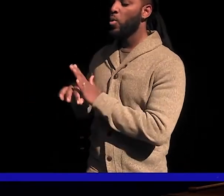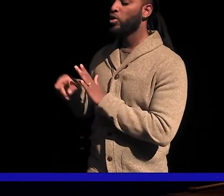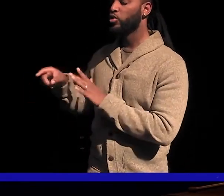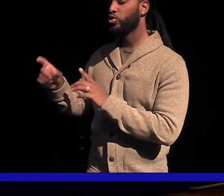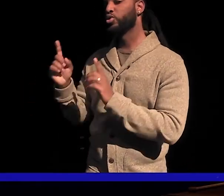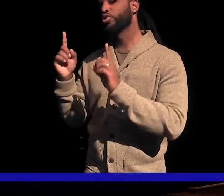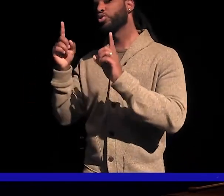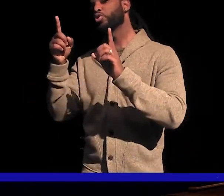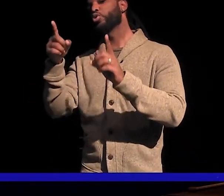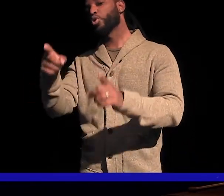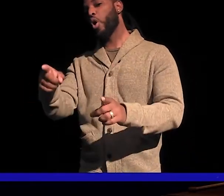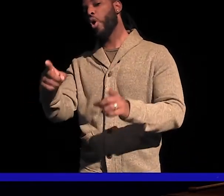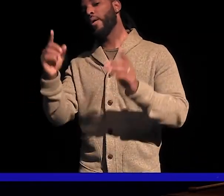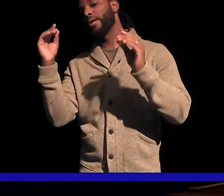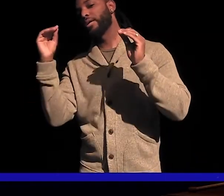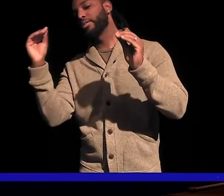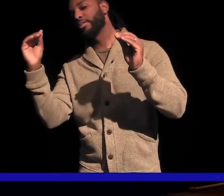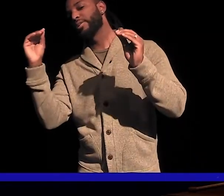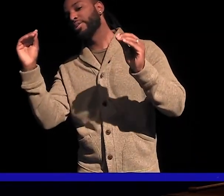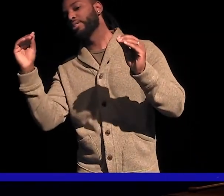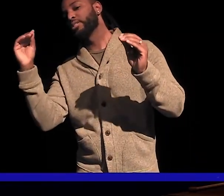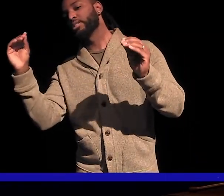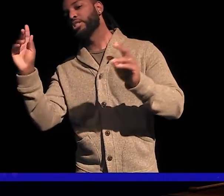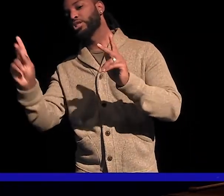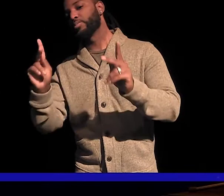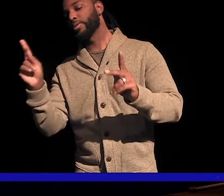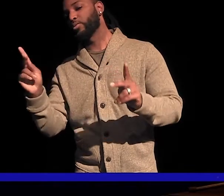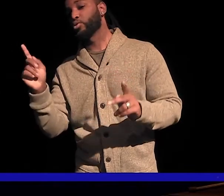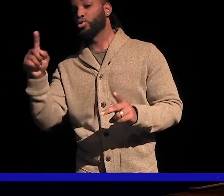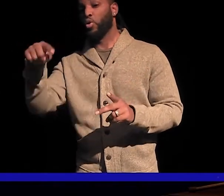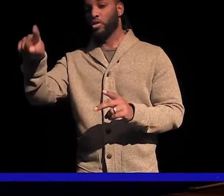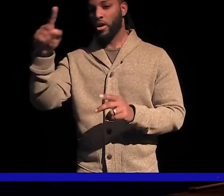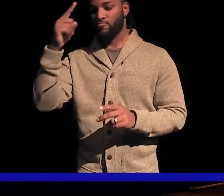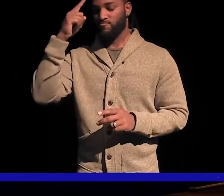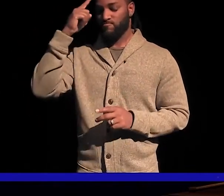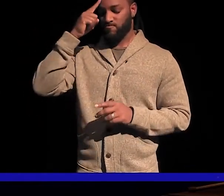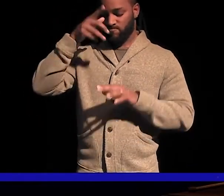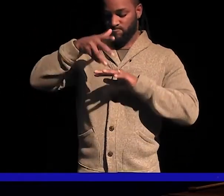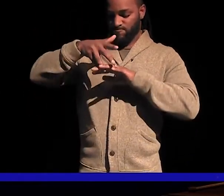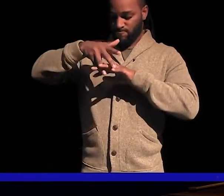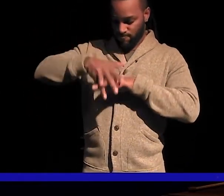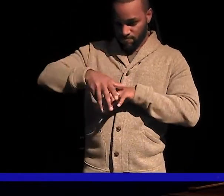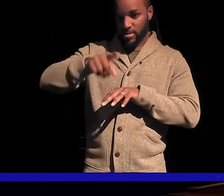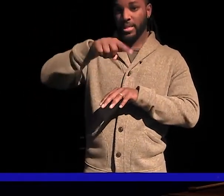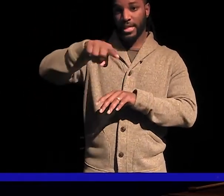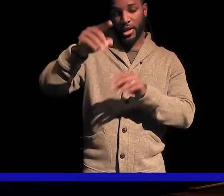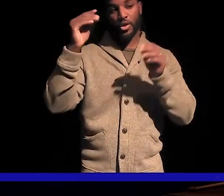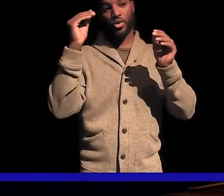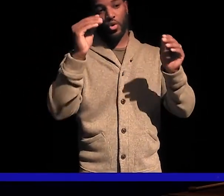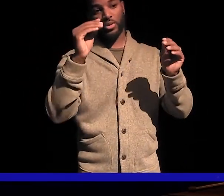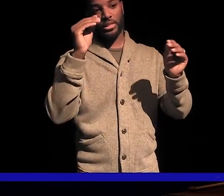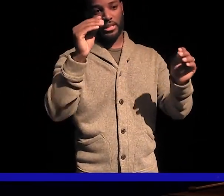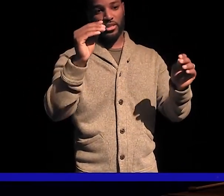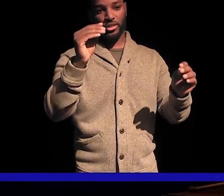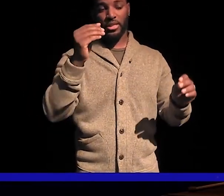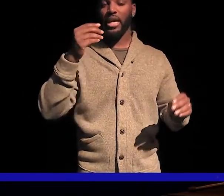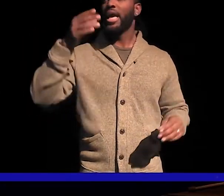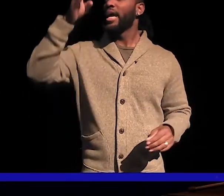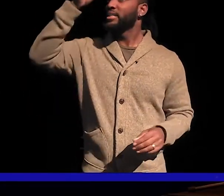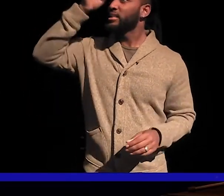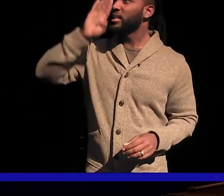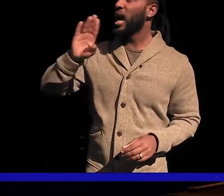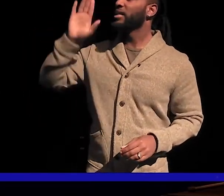and bear fruit so that your fruit may abide. It is in the center of the will of God that